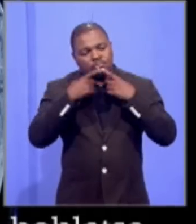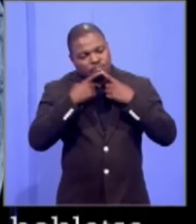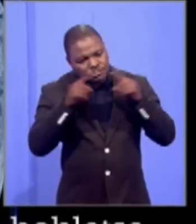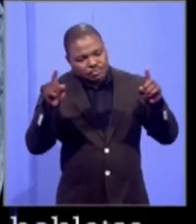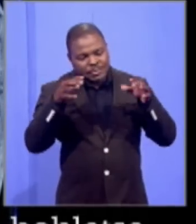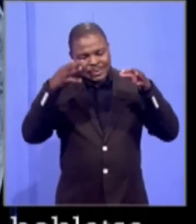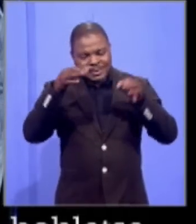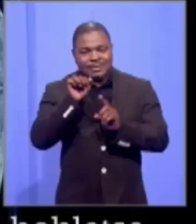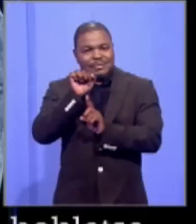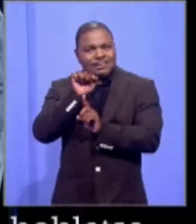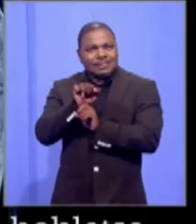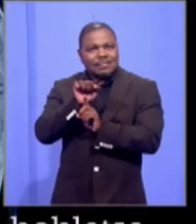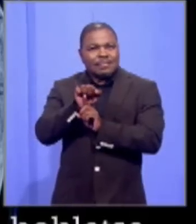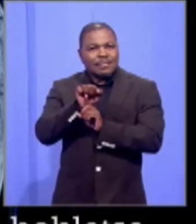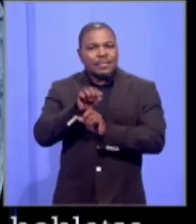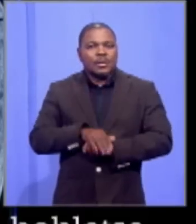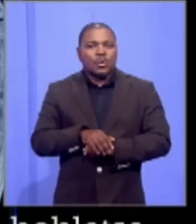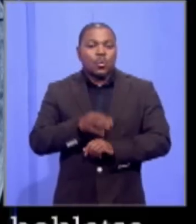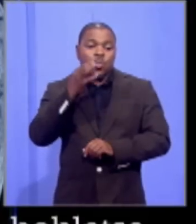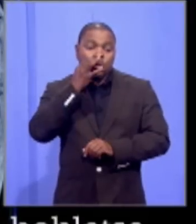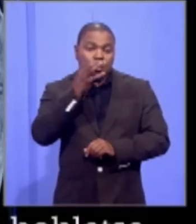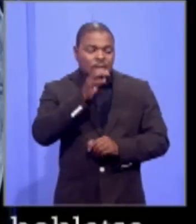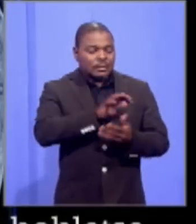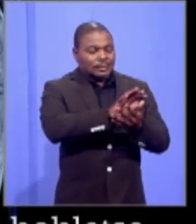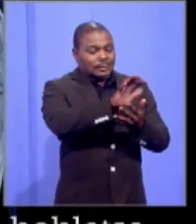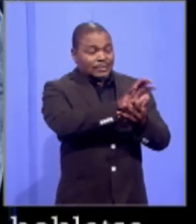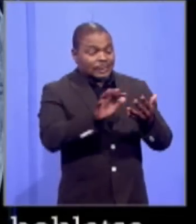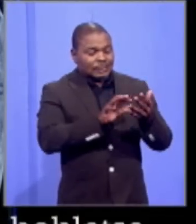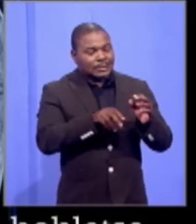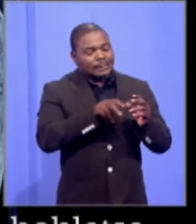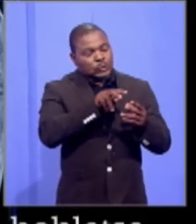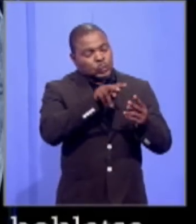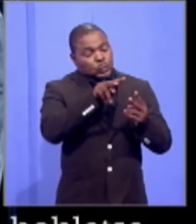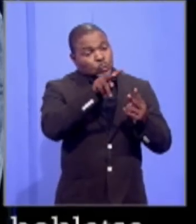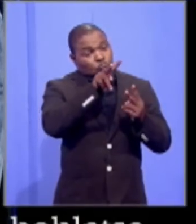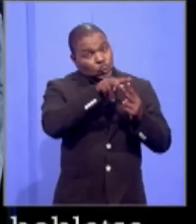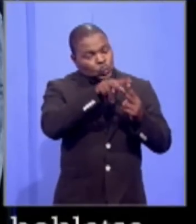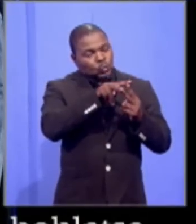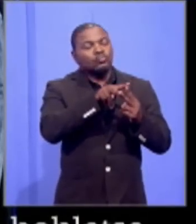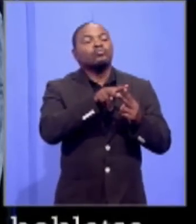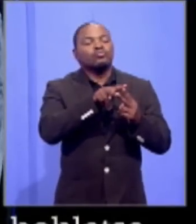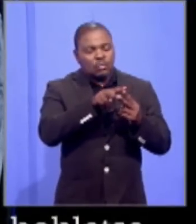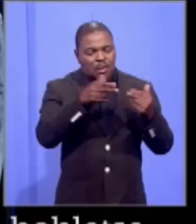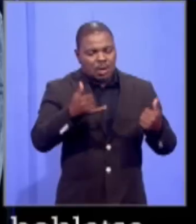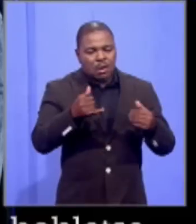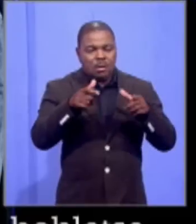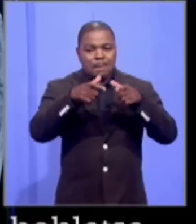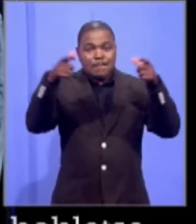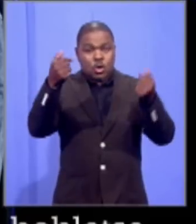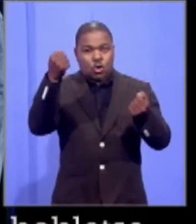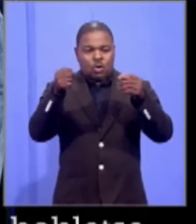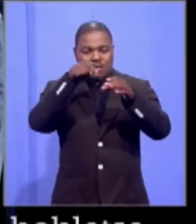tsebagaditše sephetho sa gagwe gore ditatamente tše pedi tše di amogelwe bjale ka bohlatse. Se se